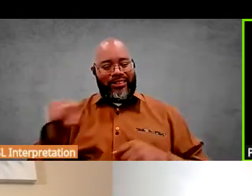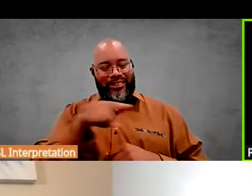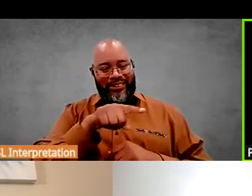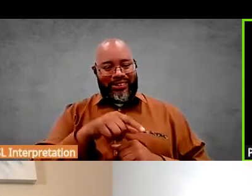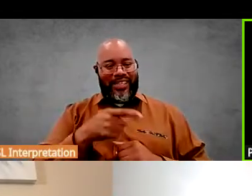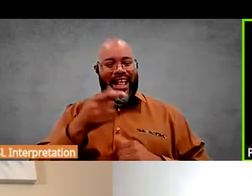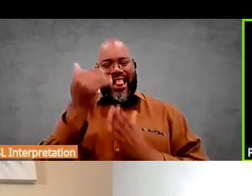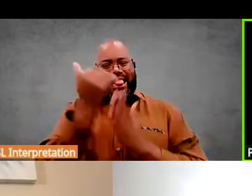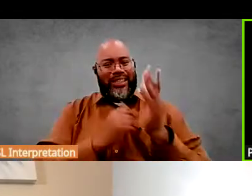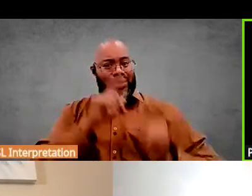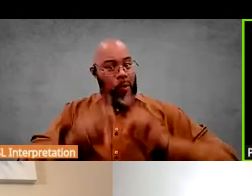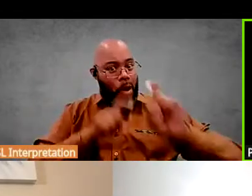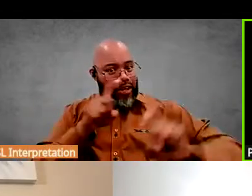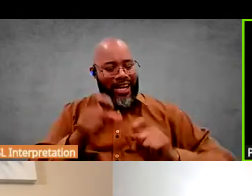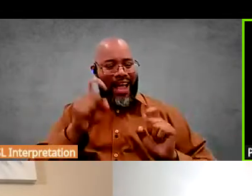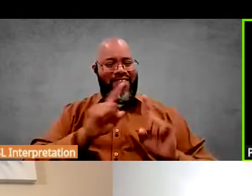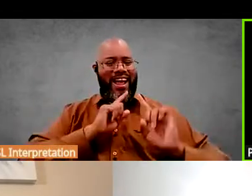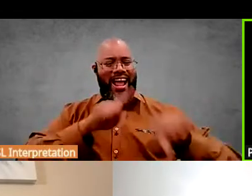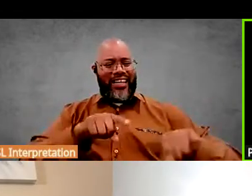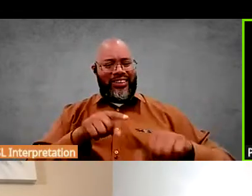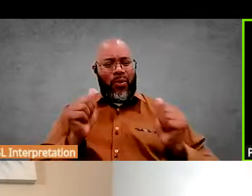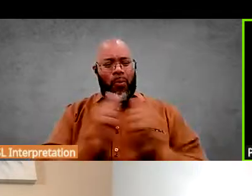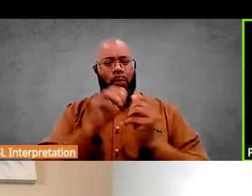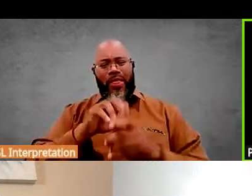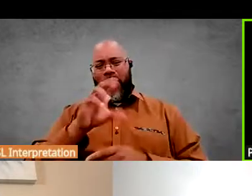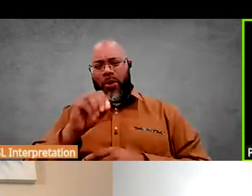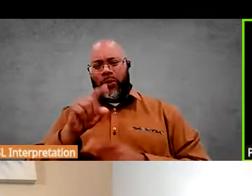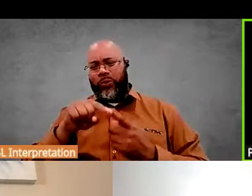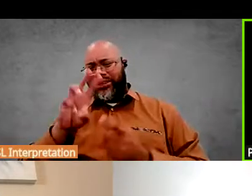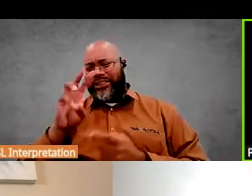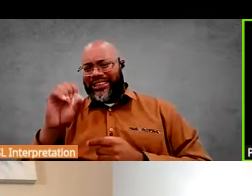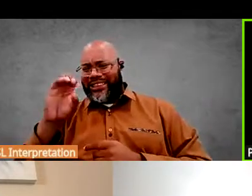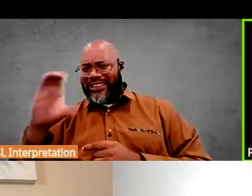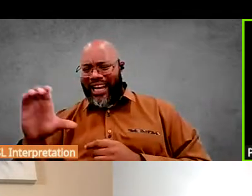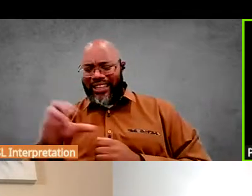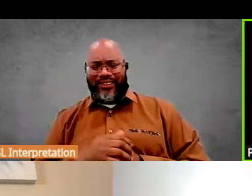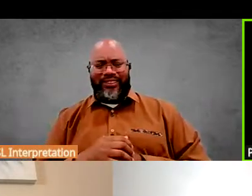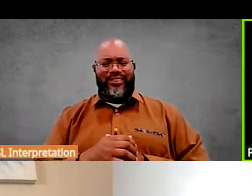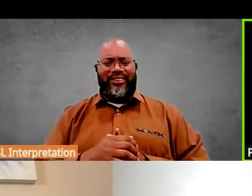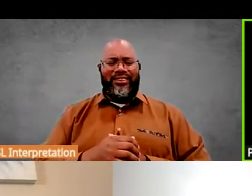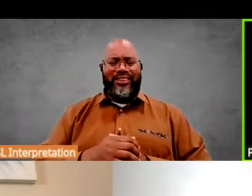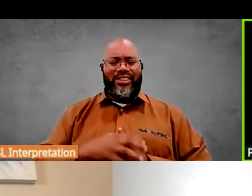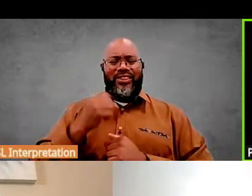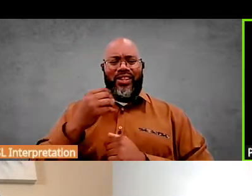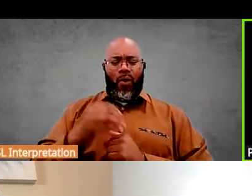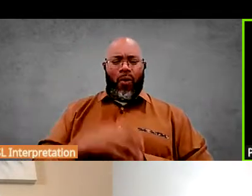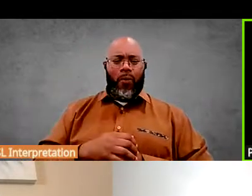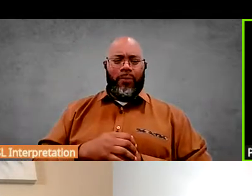list of questions, and they have to answer within 30 to 60 seconds. And